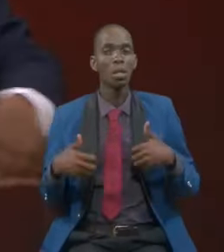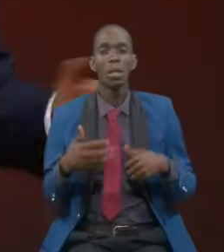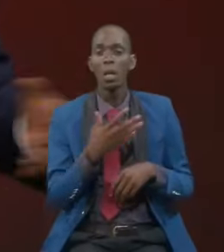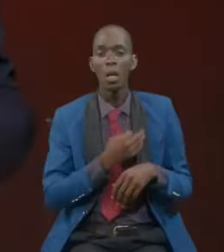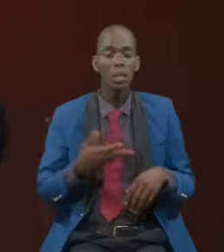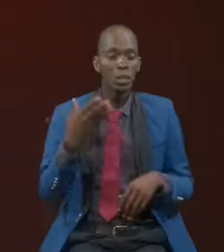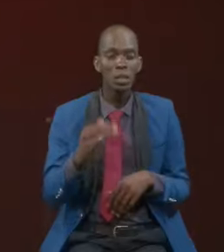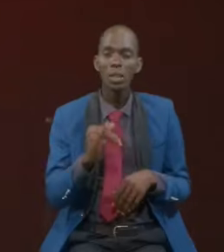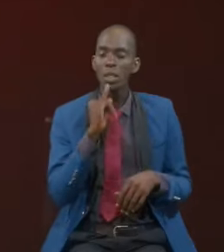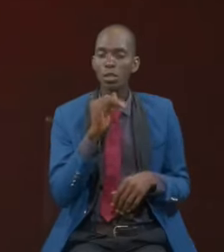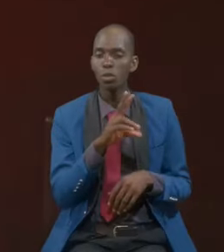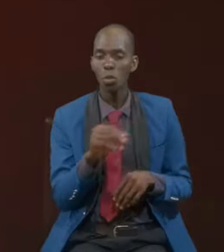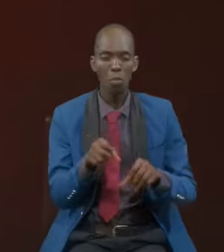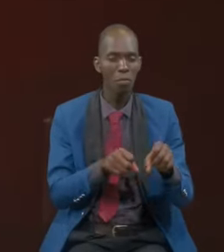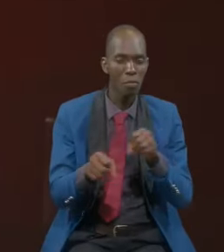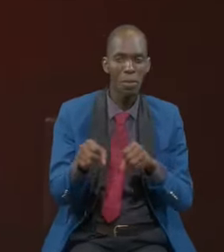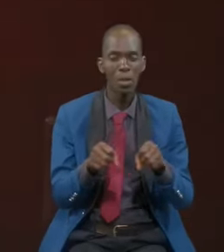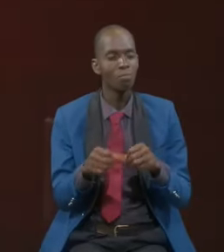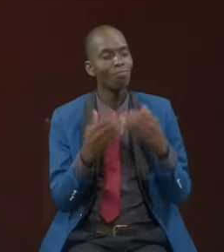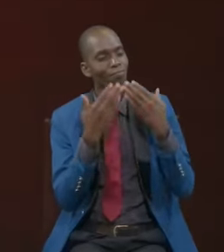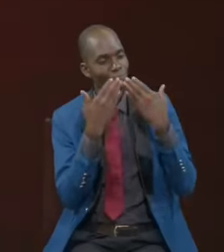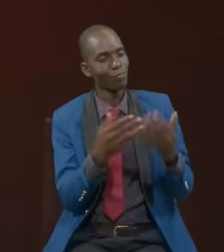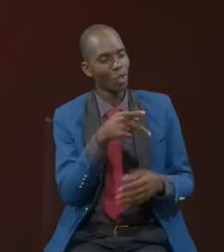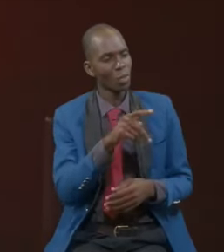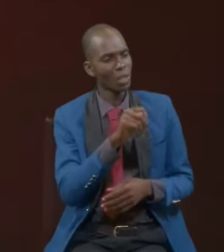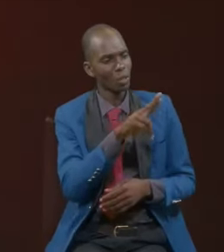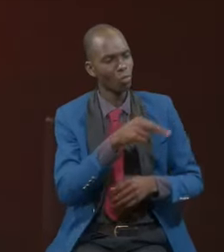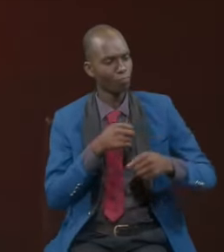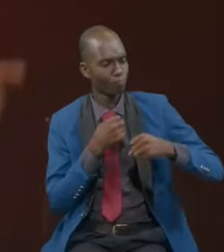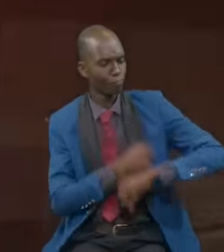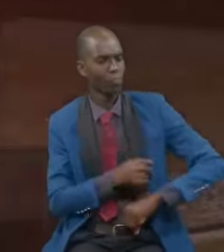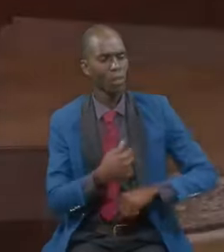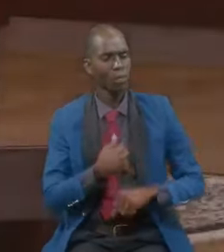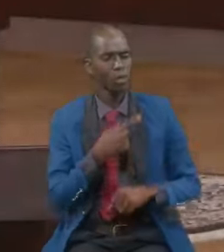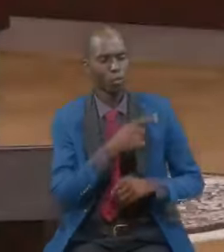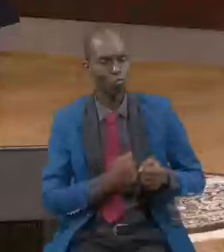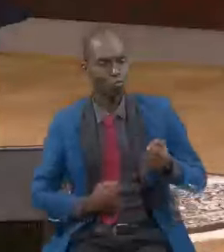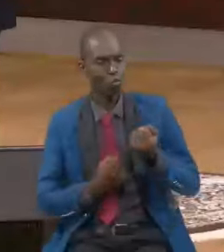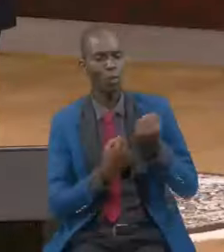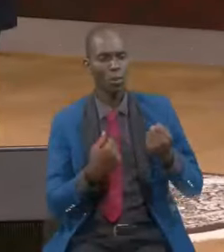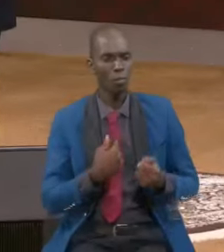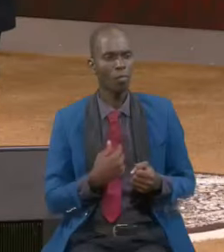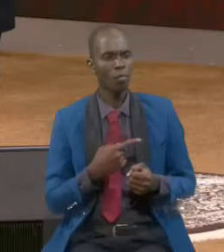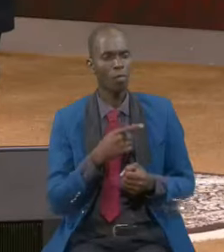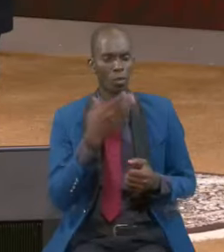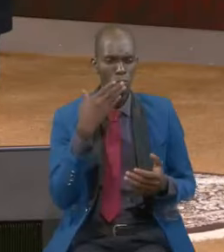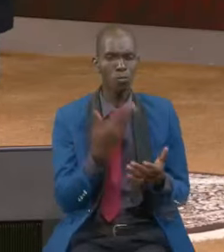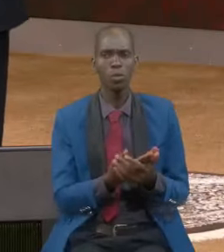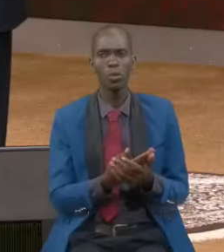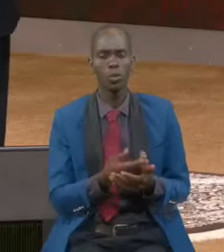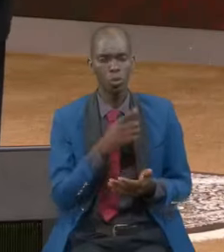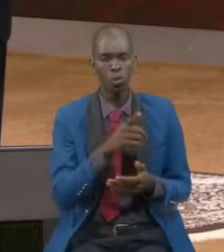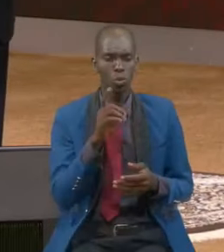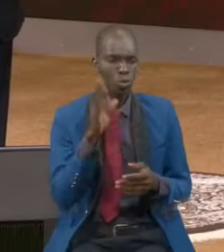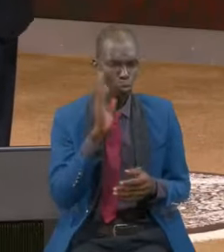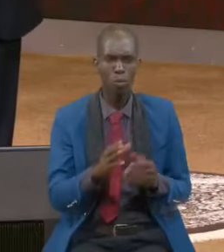no fighting. Thank you, Peter, that you did that. You know, you should not only cut off the